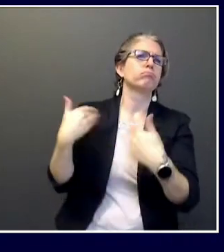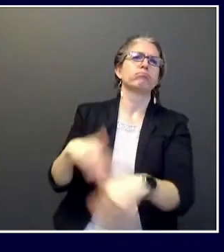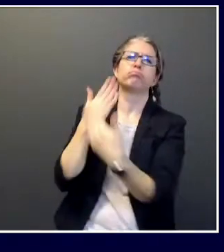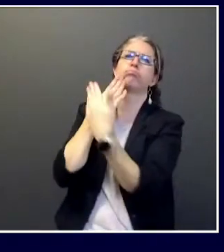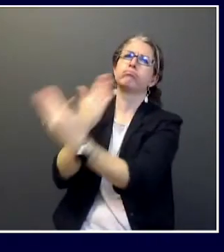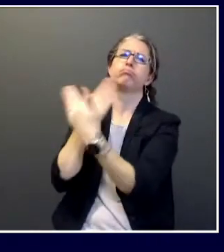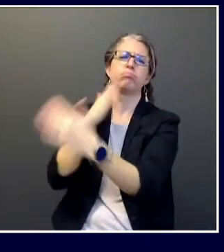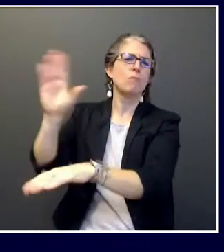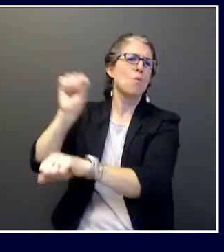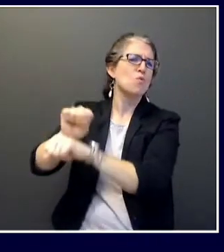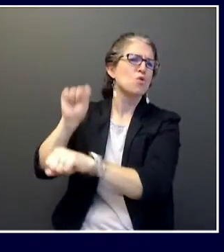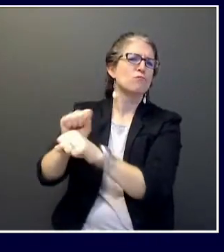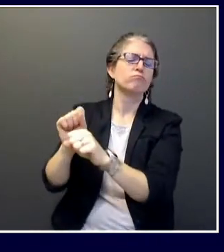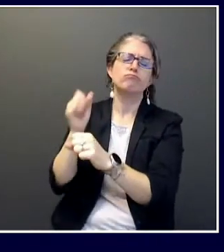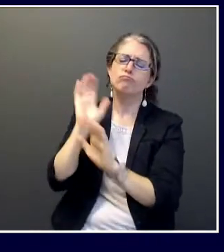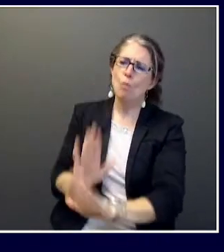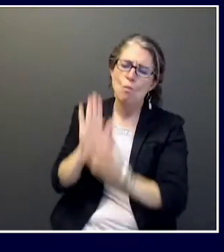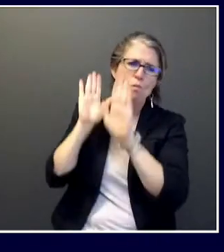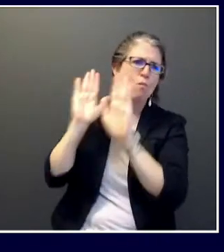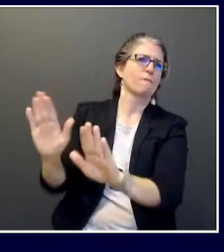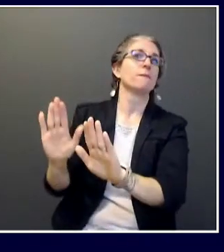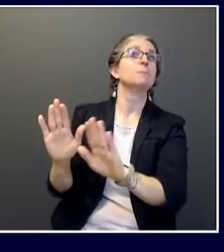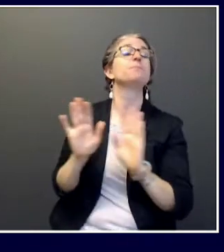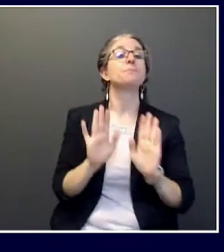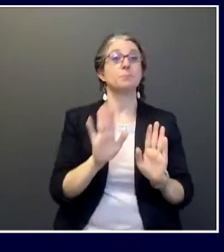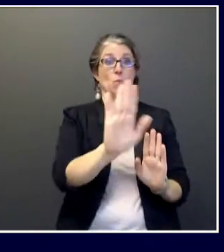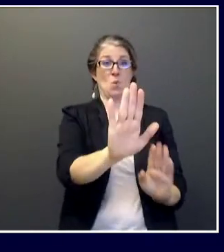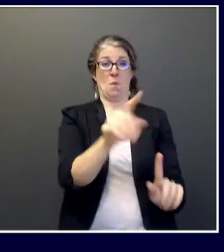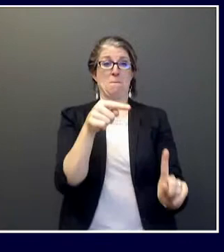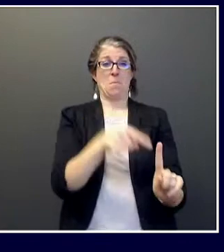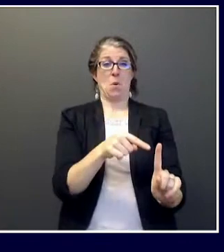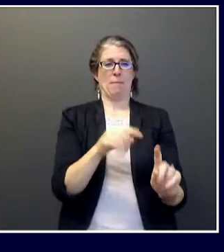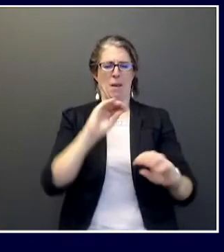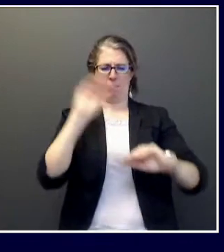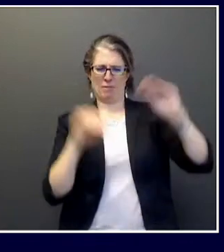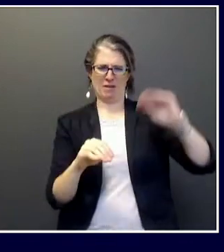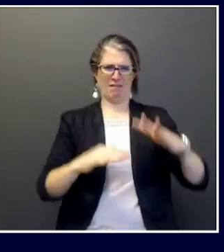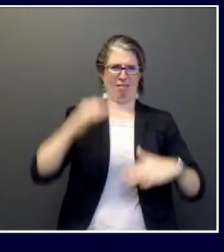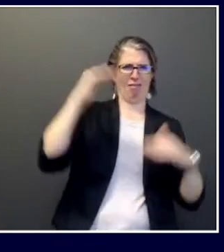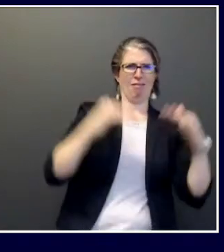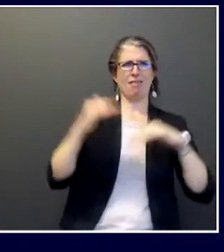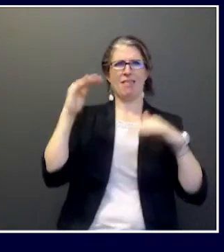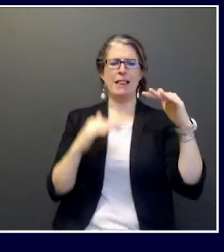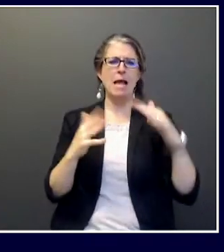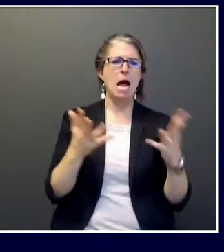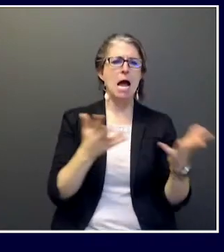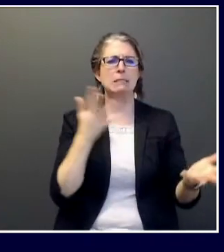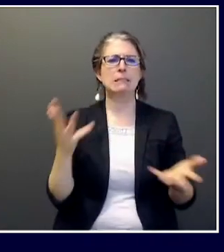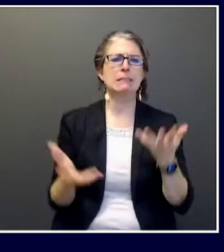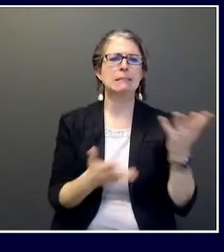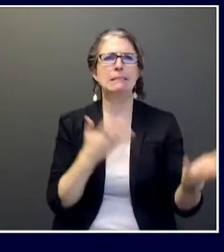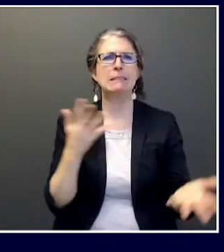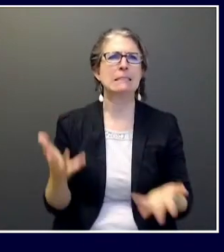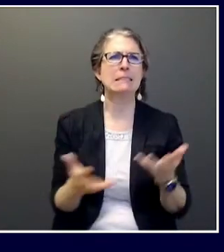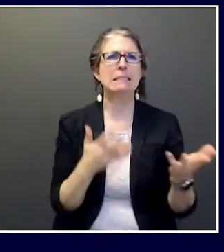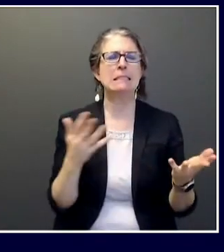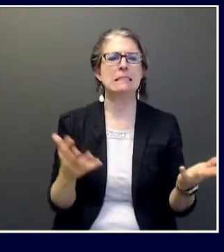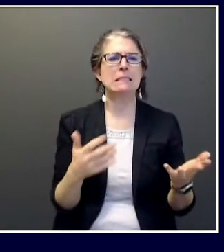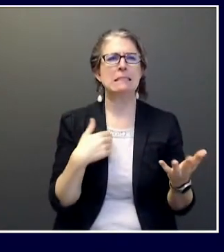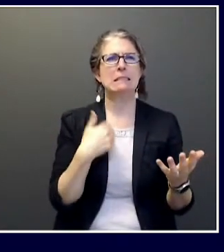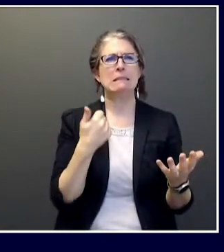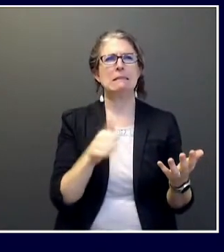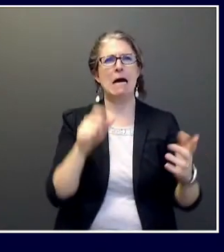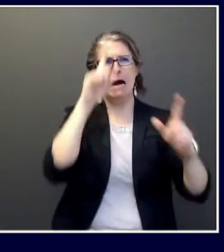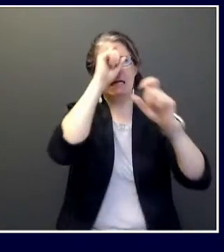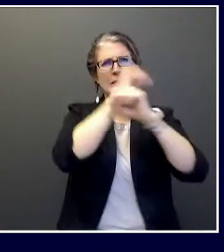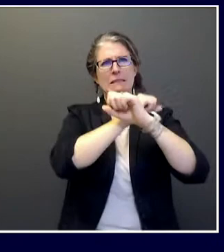don't necessarily tell the full and complete picture or give us the full and complete picture. Knowing the raw numbers is